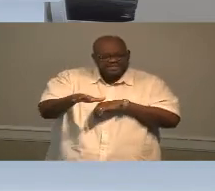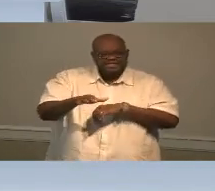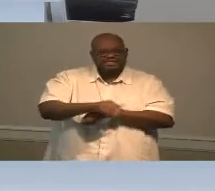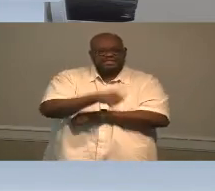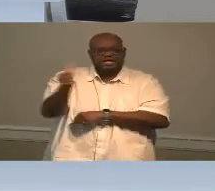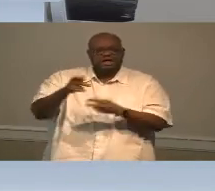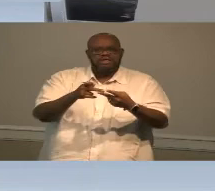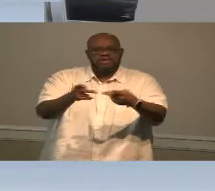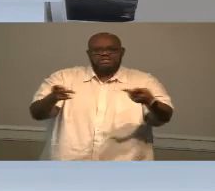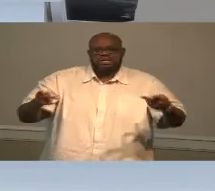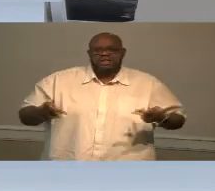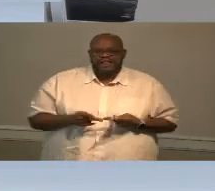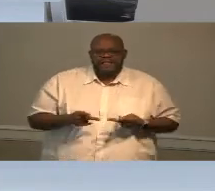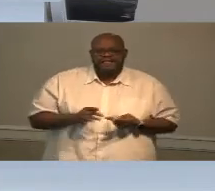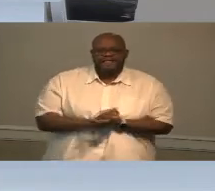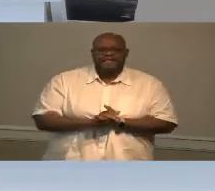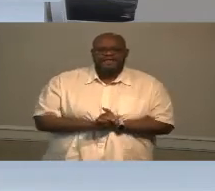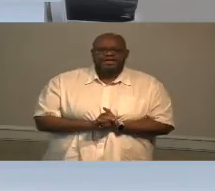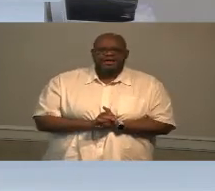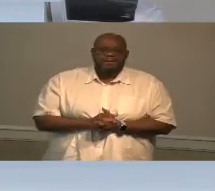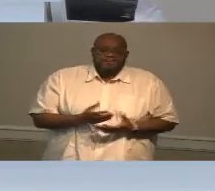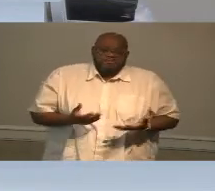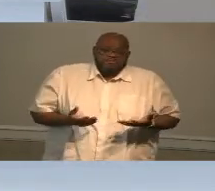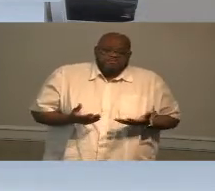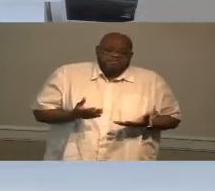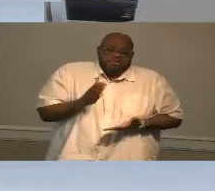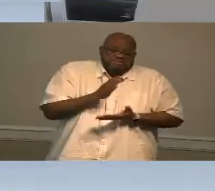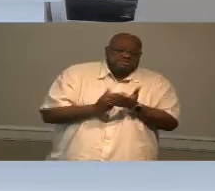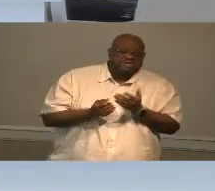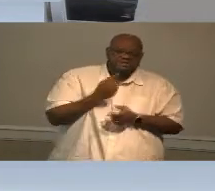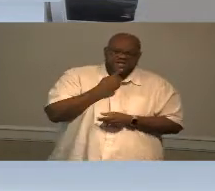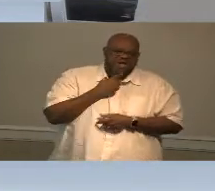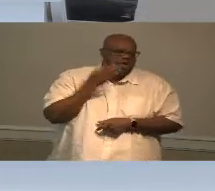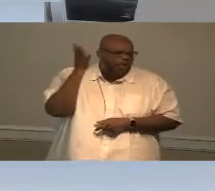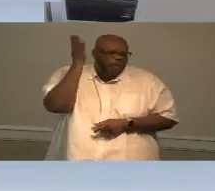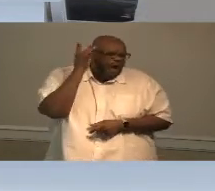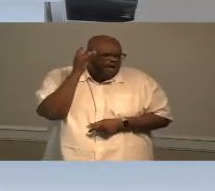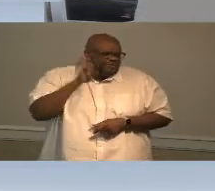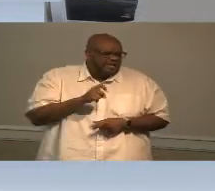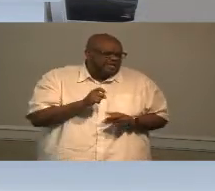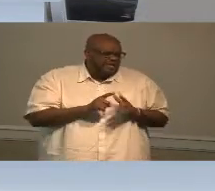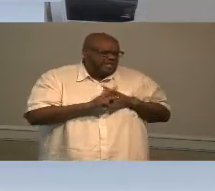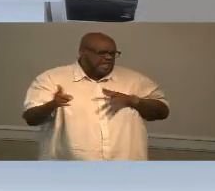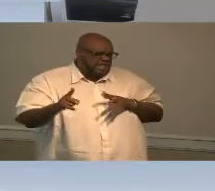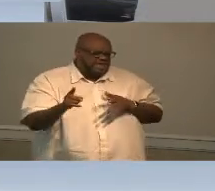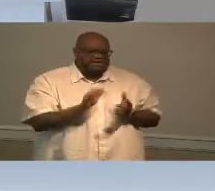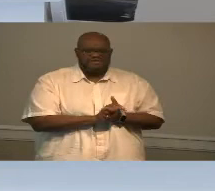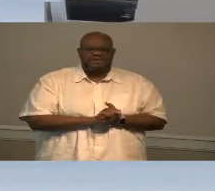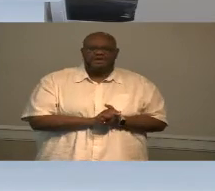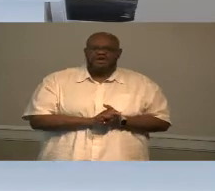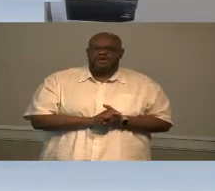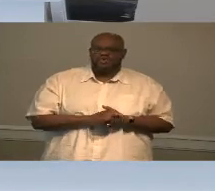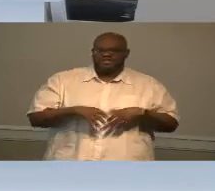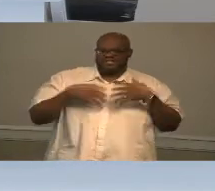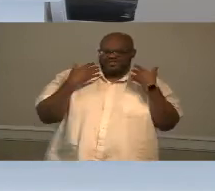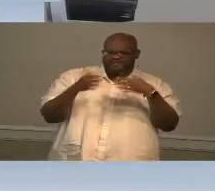Many of those disciples had to say, why do we have to leave? I mean, we just and